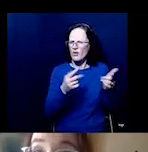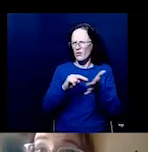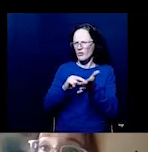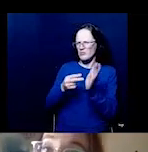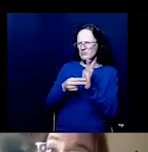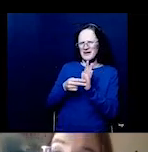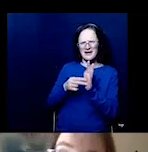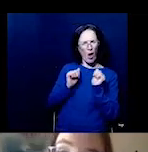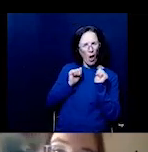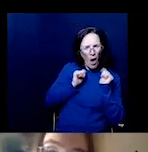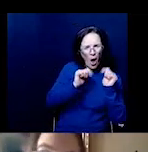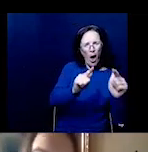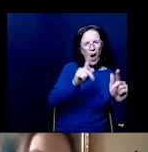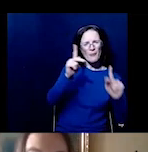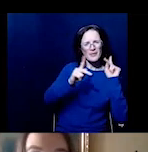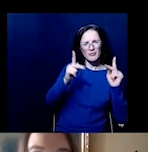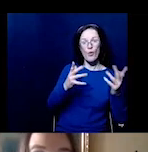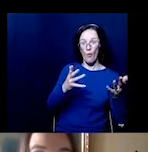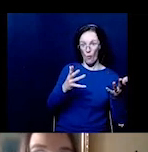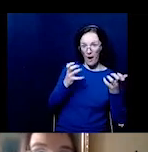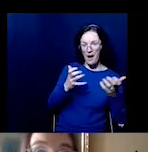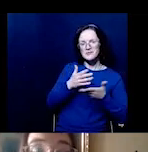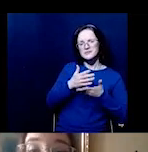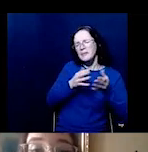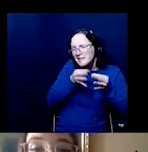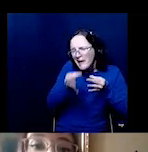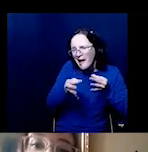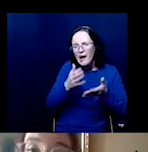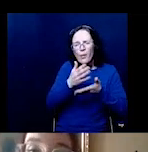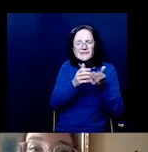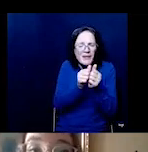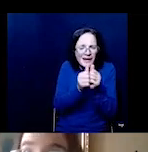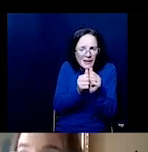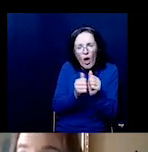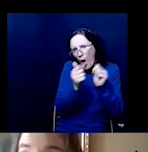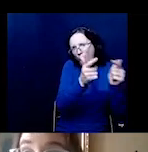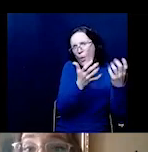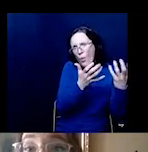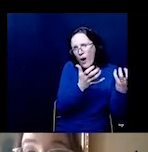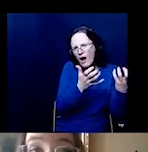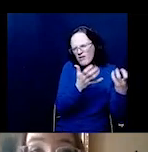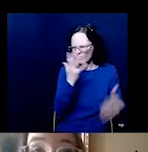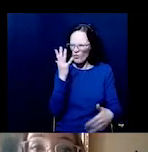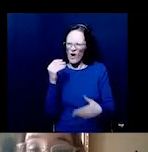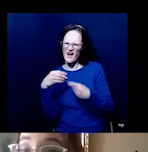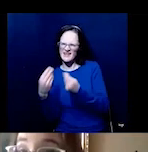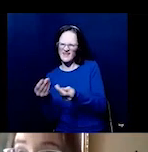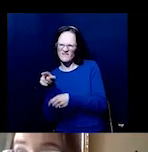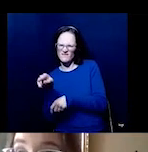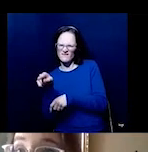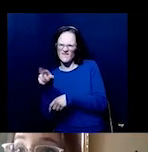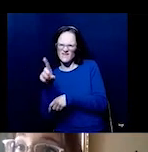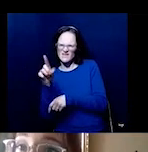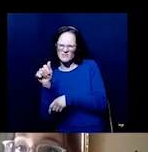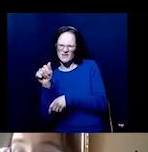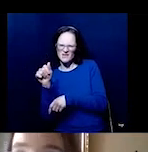for able-bodied students? And everyone will have a disability or limitation sometime in their life.